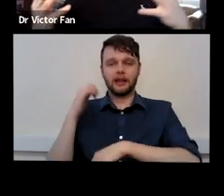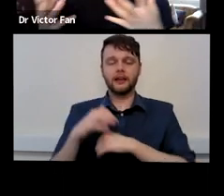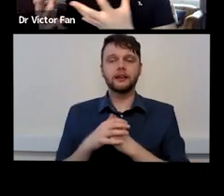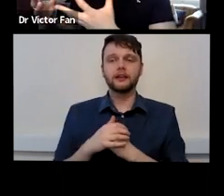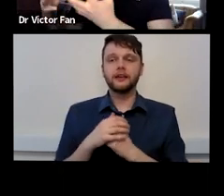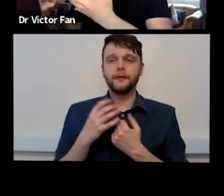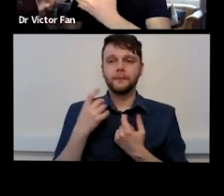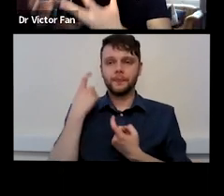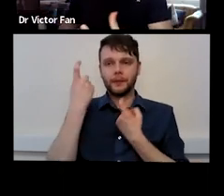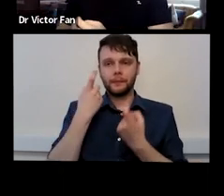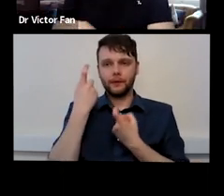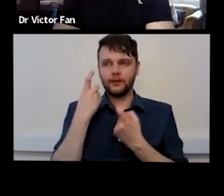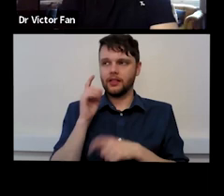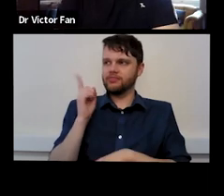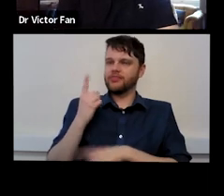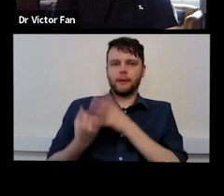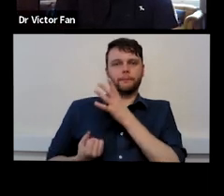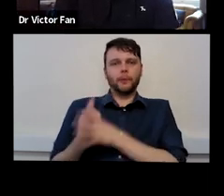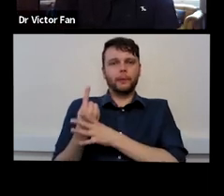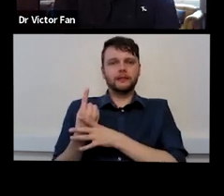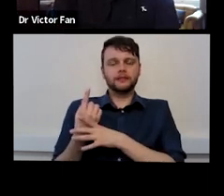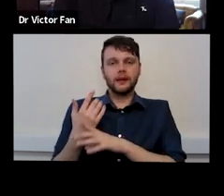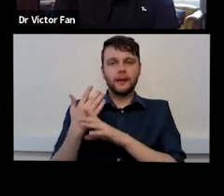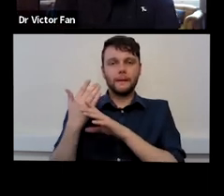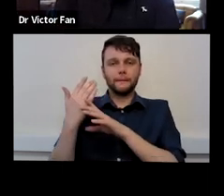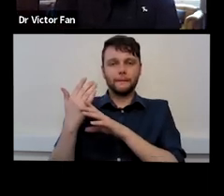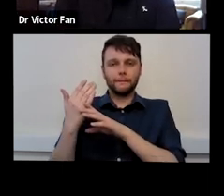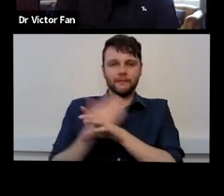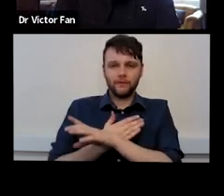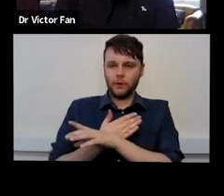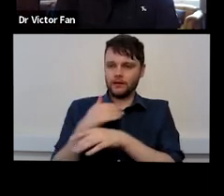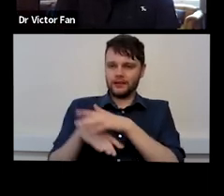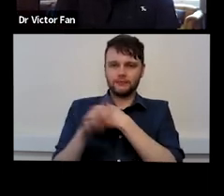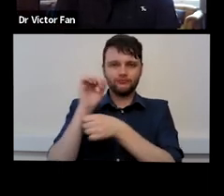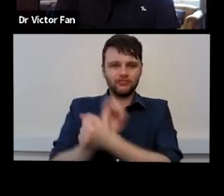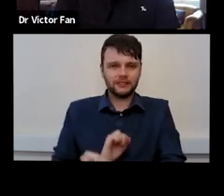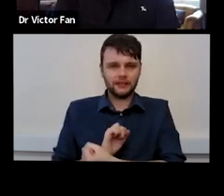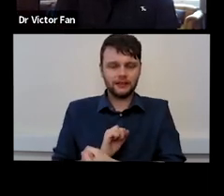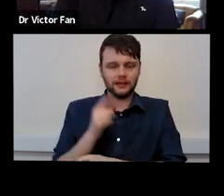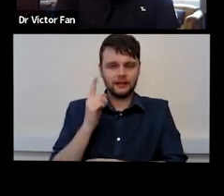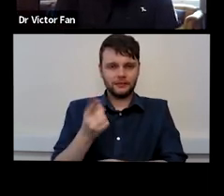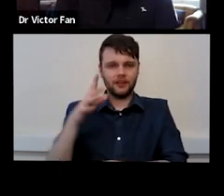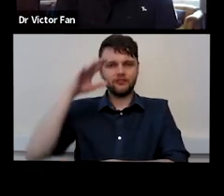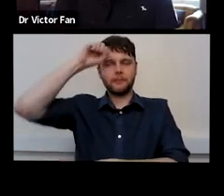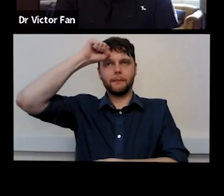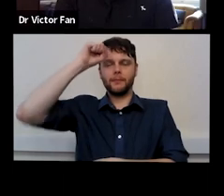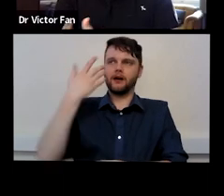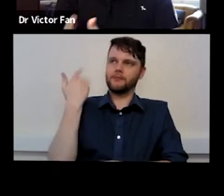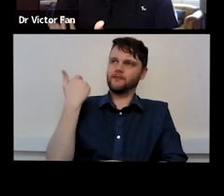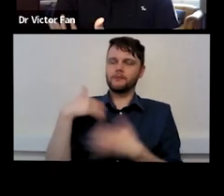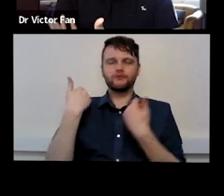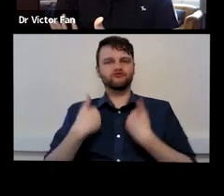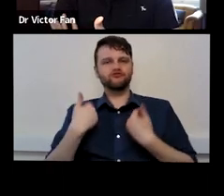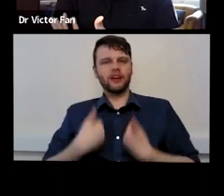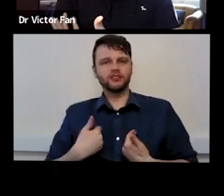to the moment before he got into prison, and he remembered the time when he was rich. And so